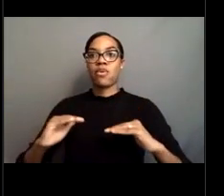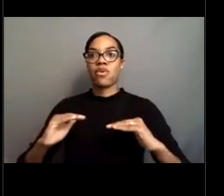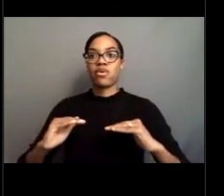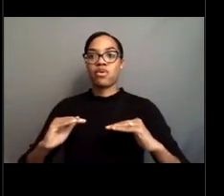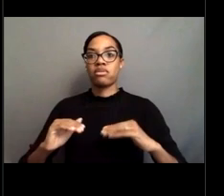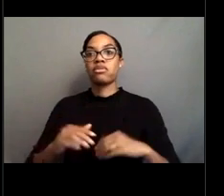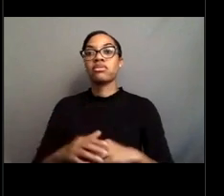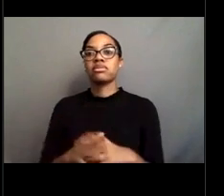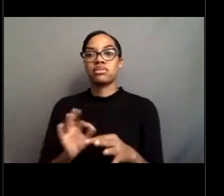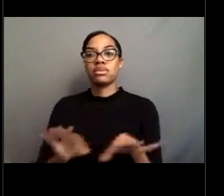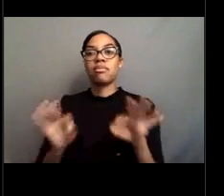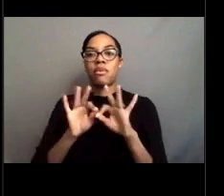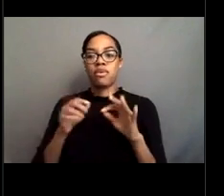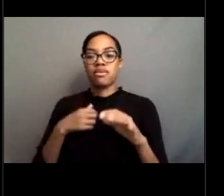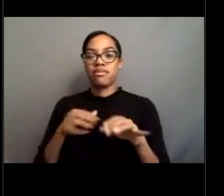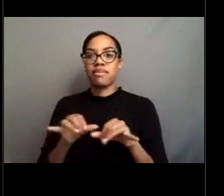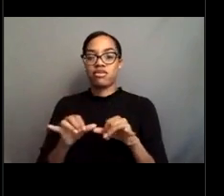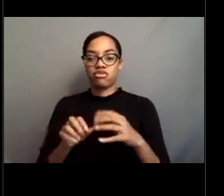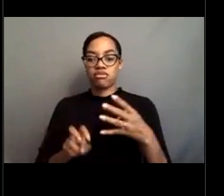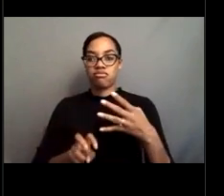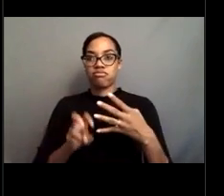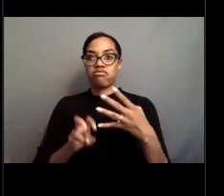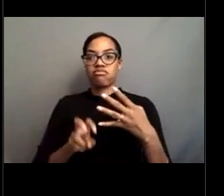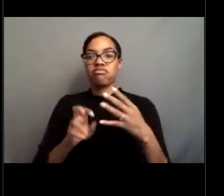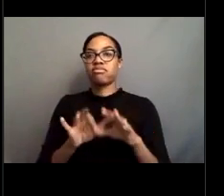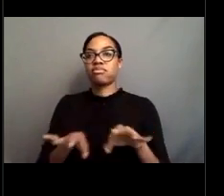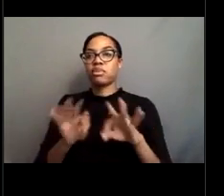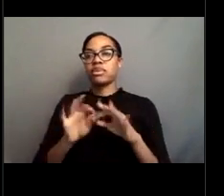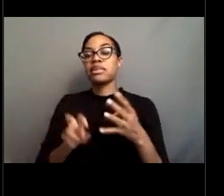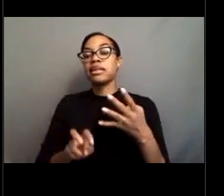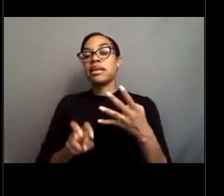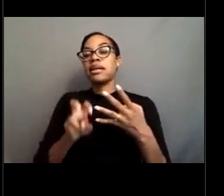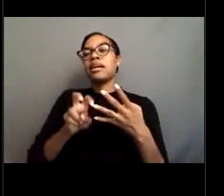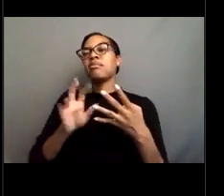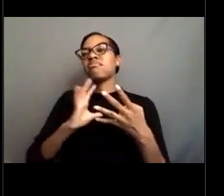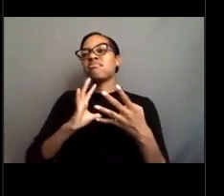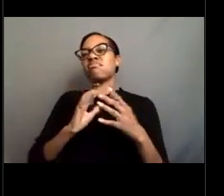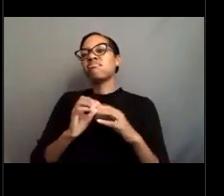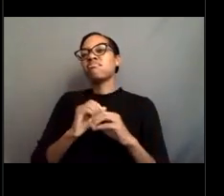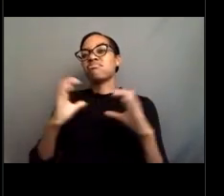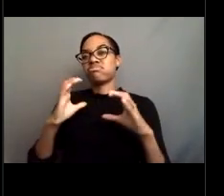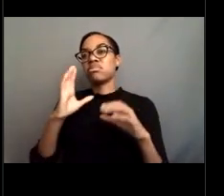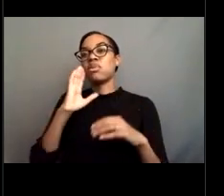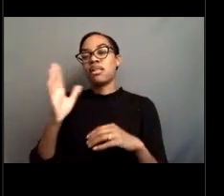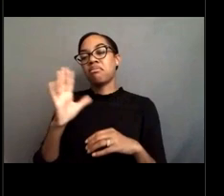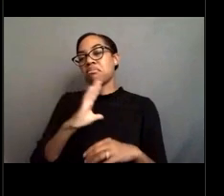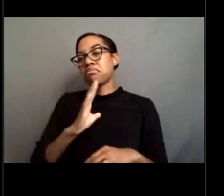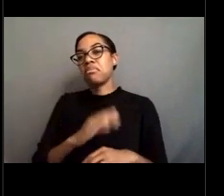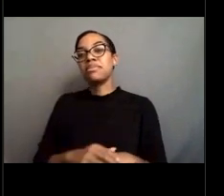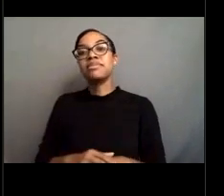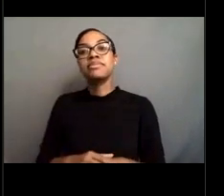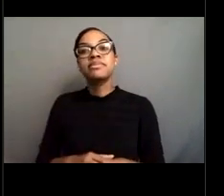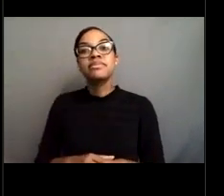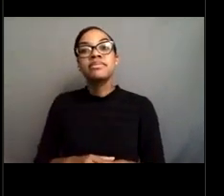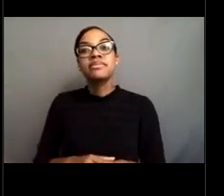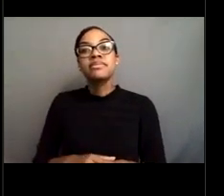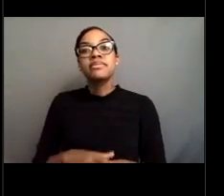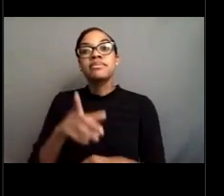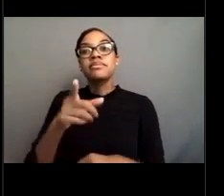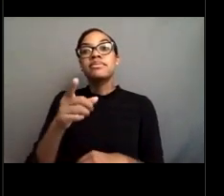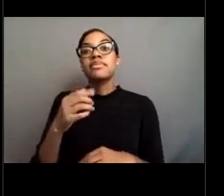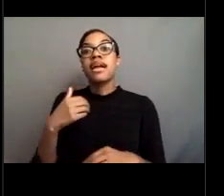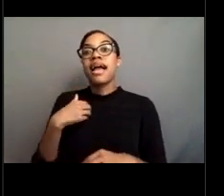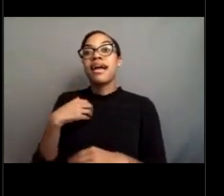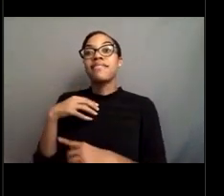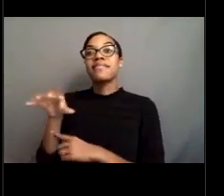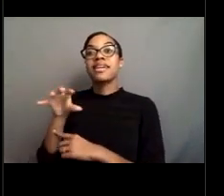weather balloons. Now, if I could actually attach a camera, there was a camera attached to a weather balloon. They launched it all the way up